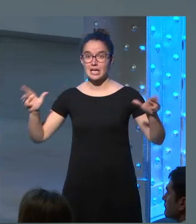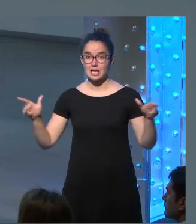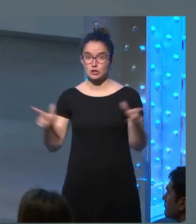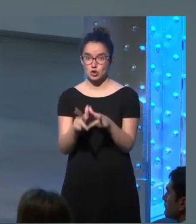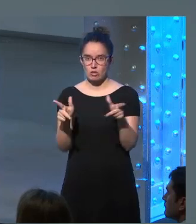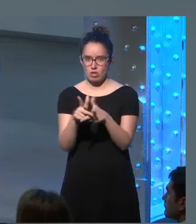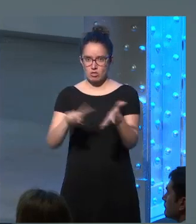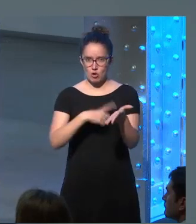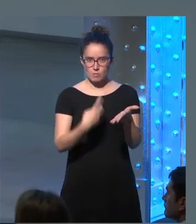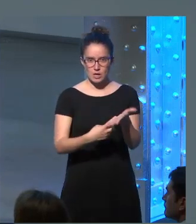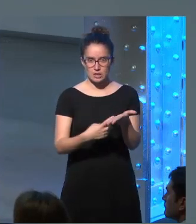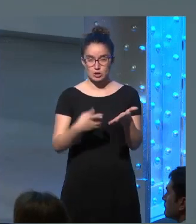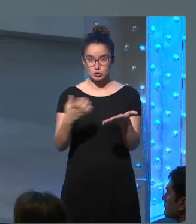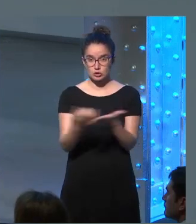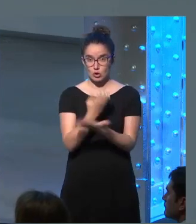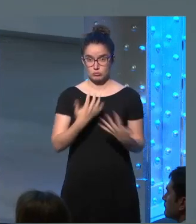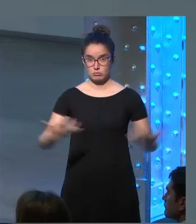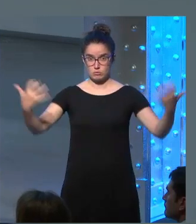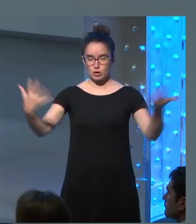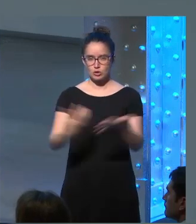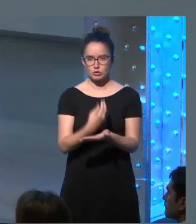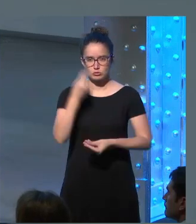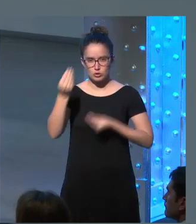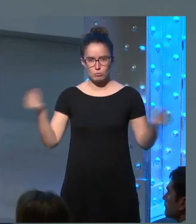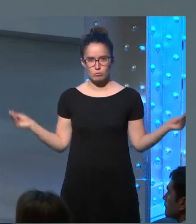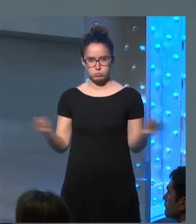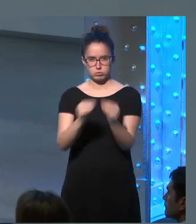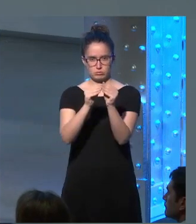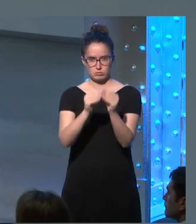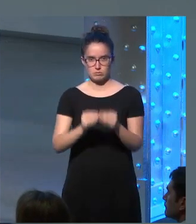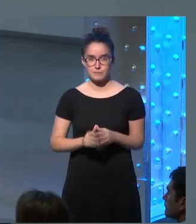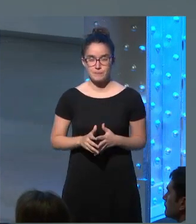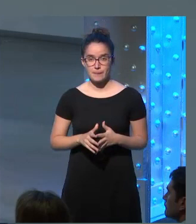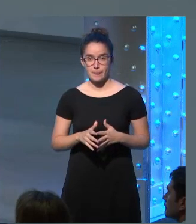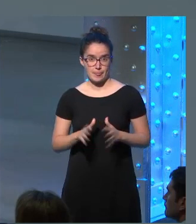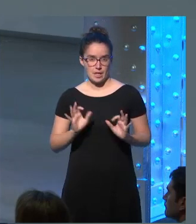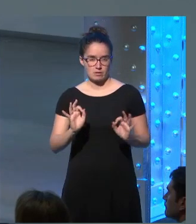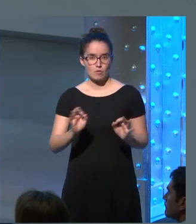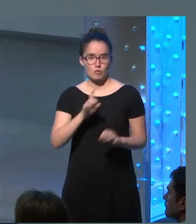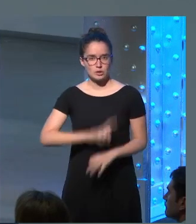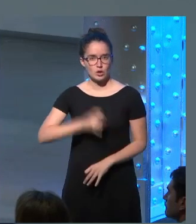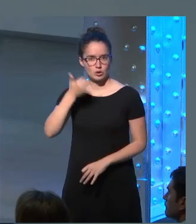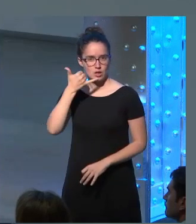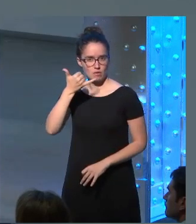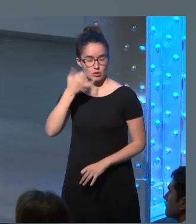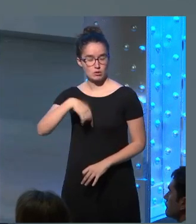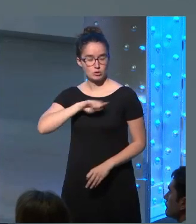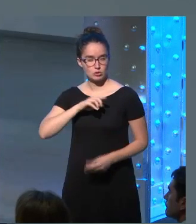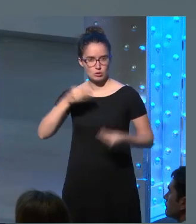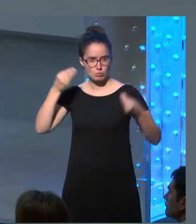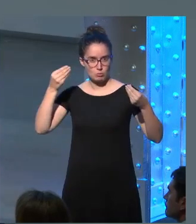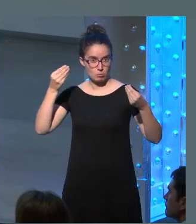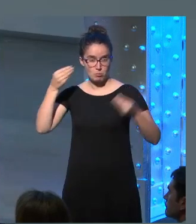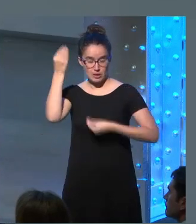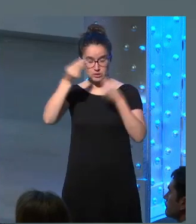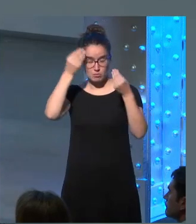us, for the whole education system and for the whole society. All those attending share this conviction. In